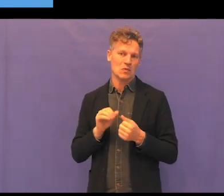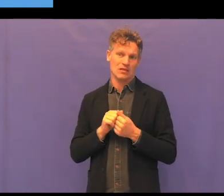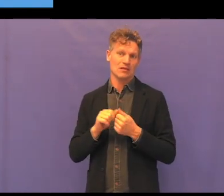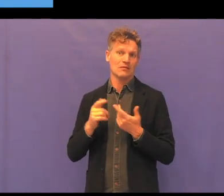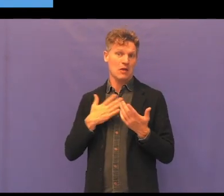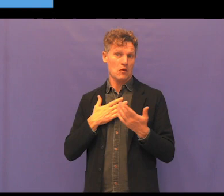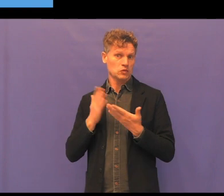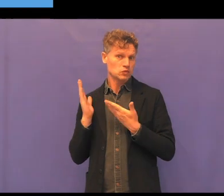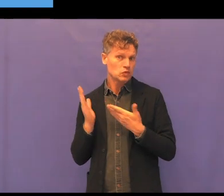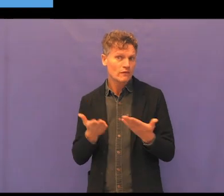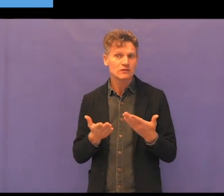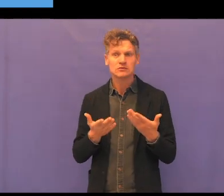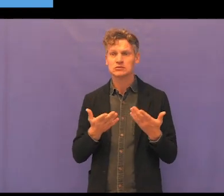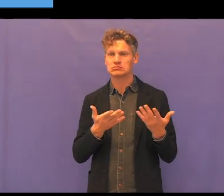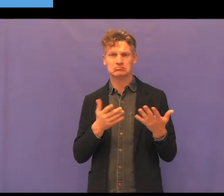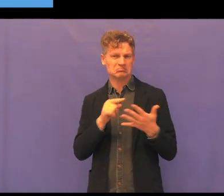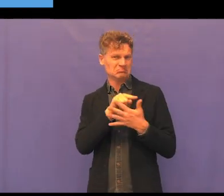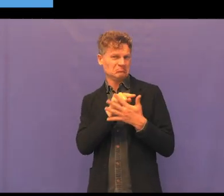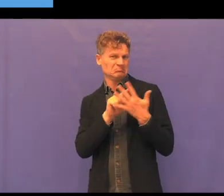One of the